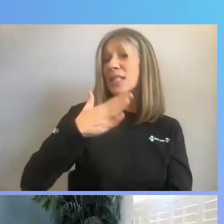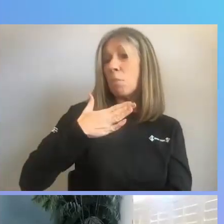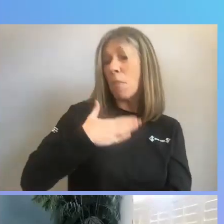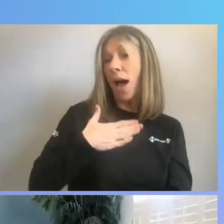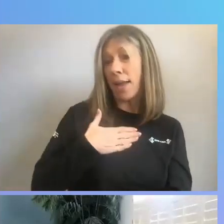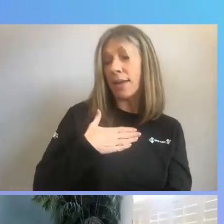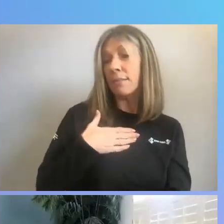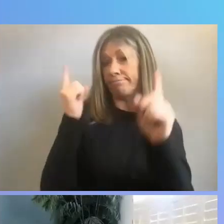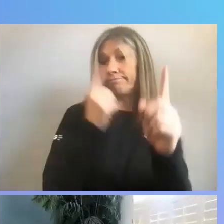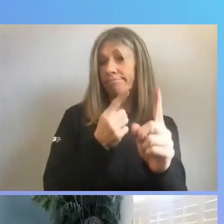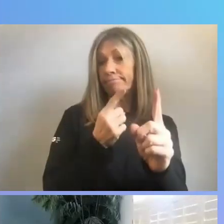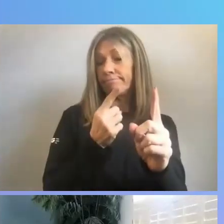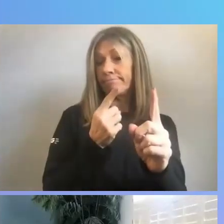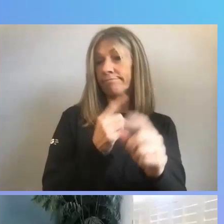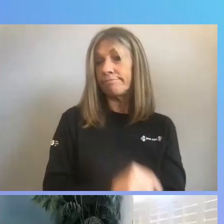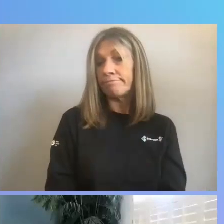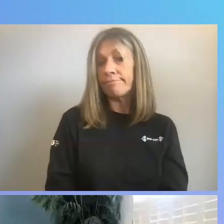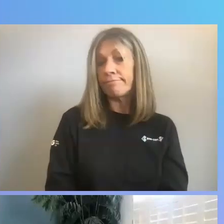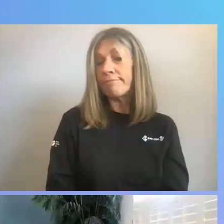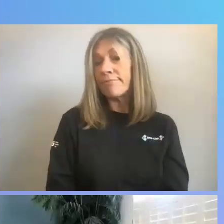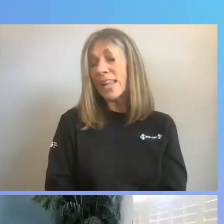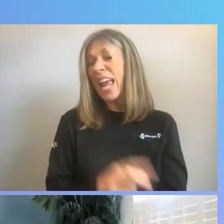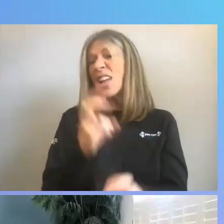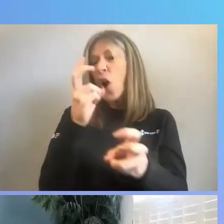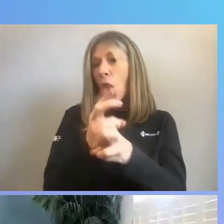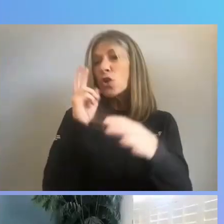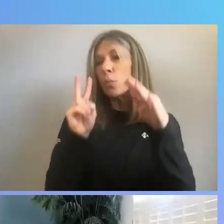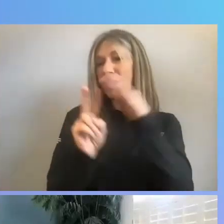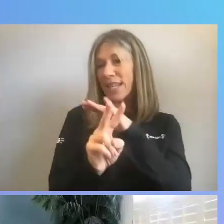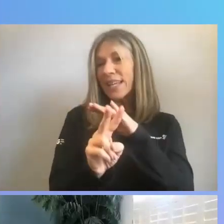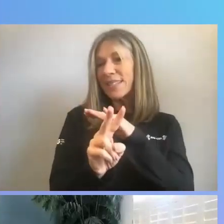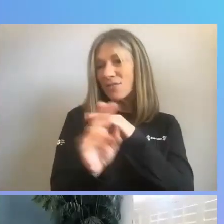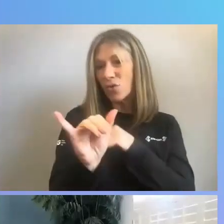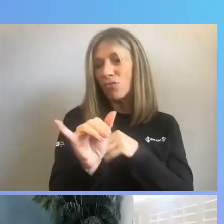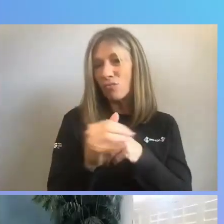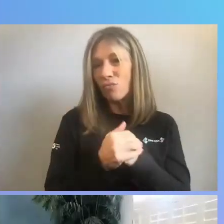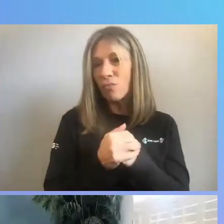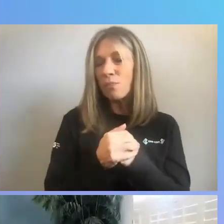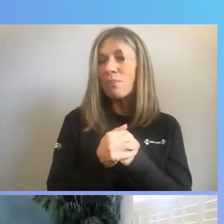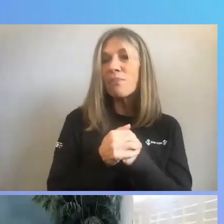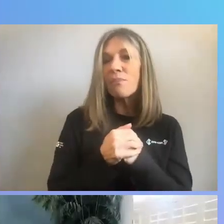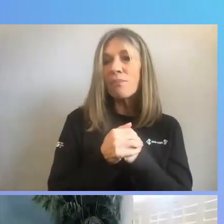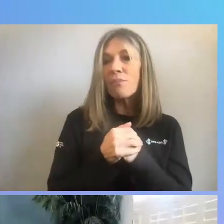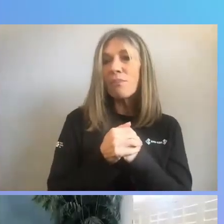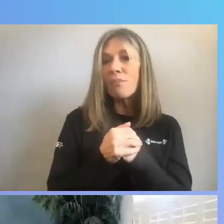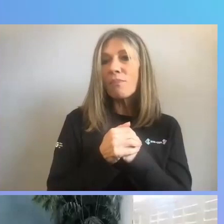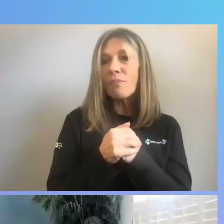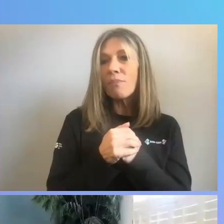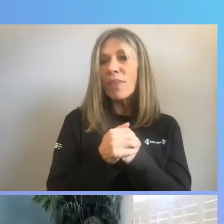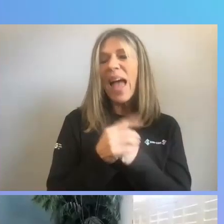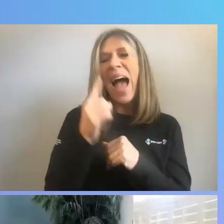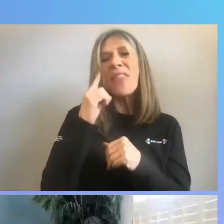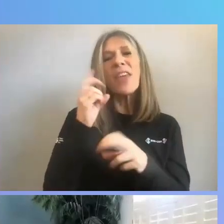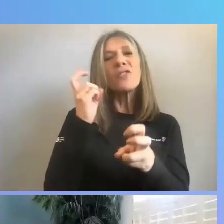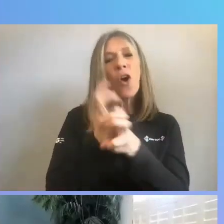Mm-hmm. It's a very hard to predict process too. Yeah, yeah. I think it is hard to